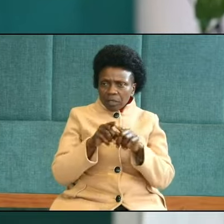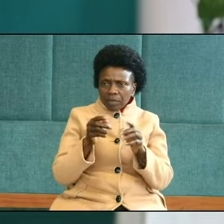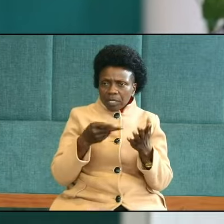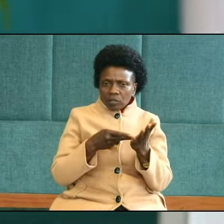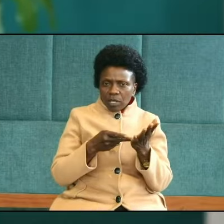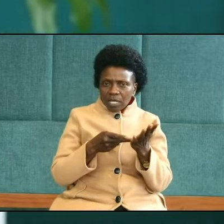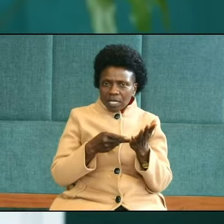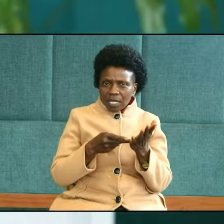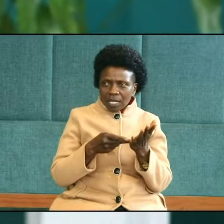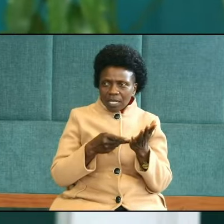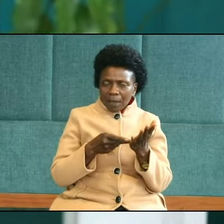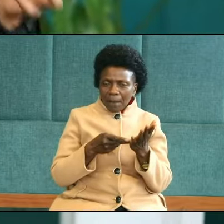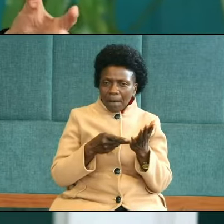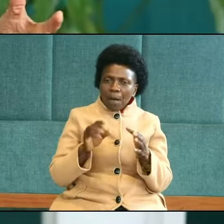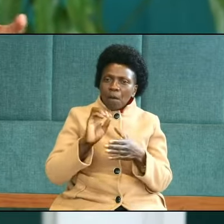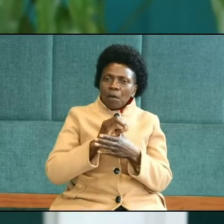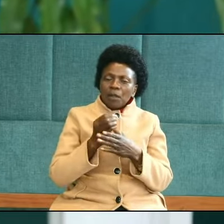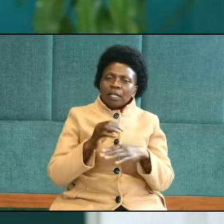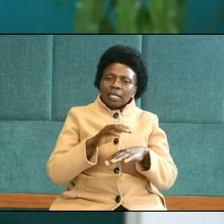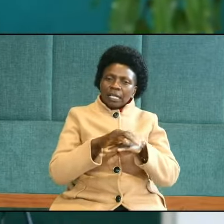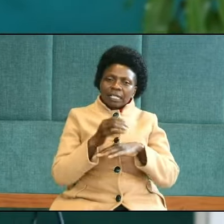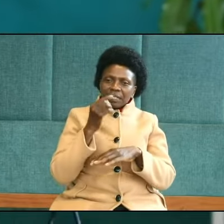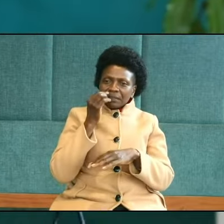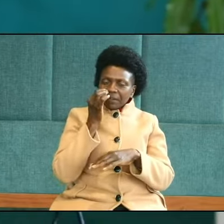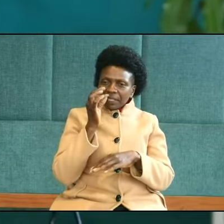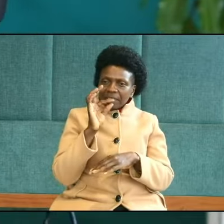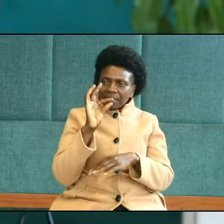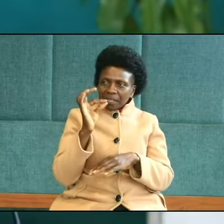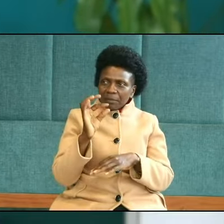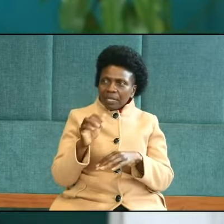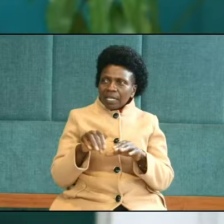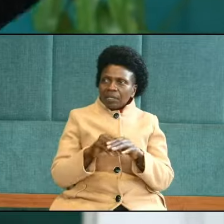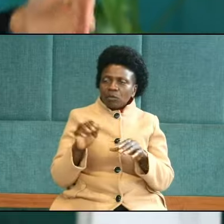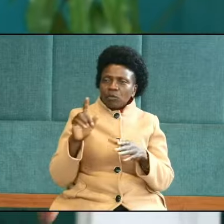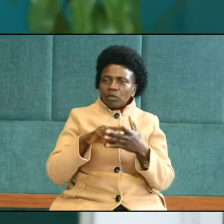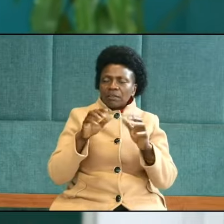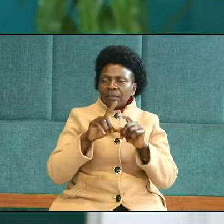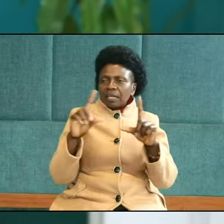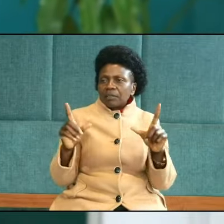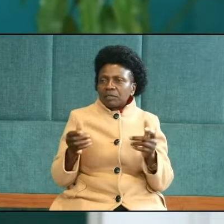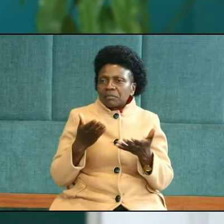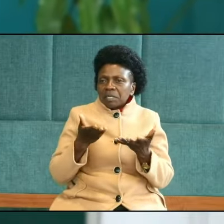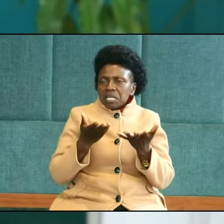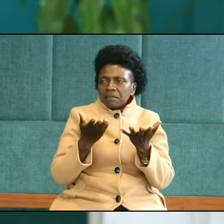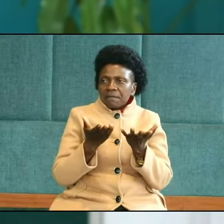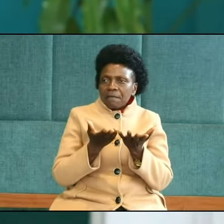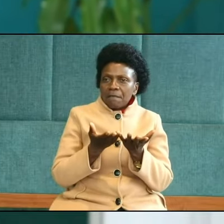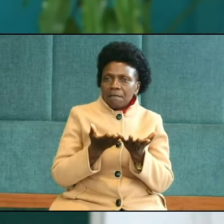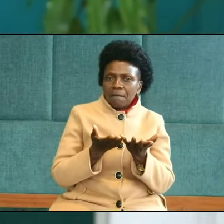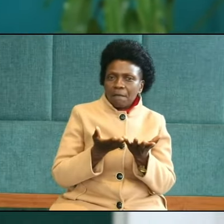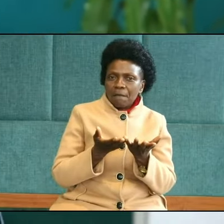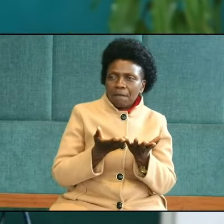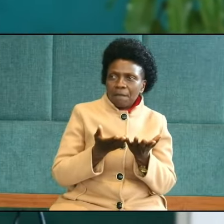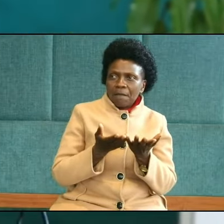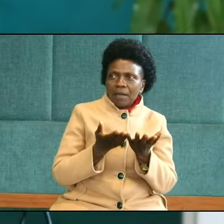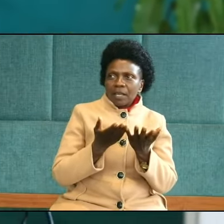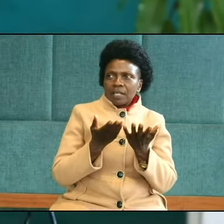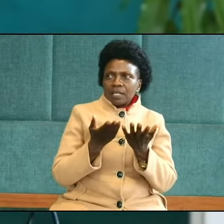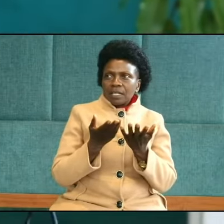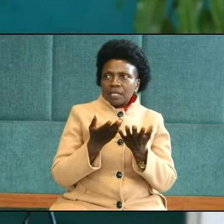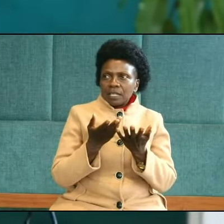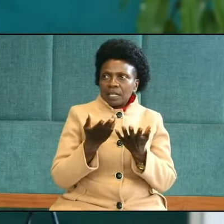Kiswahili, or in English, or in French, or in German, or in whatever language it may be, there are what